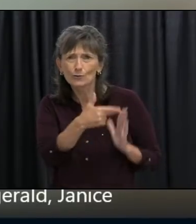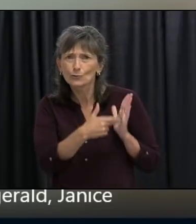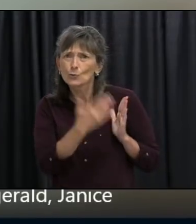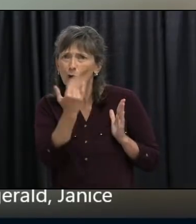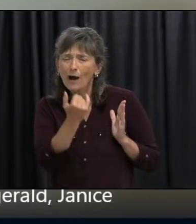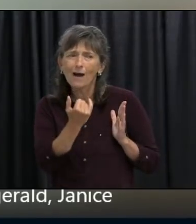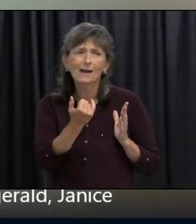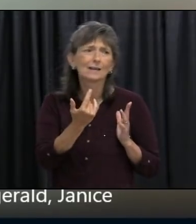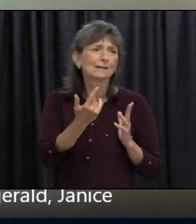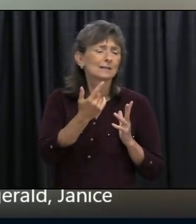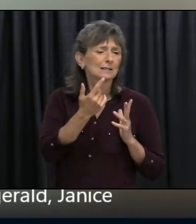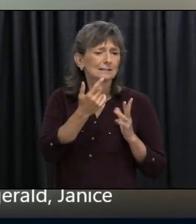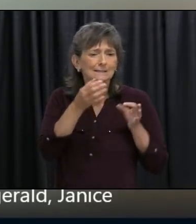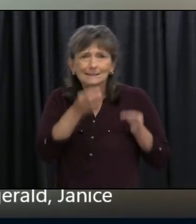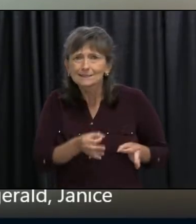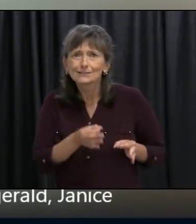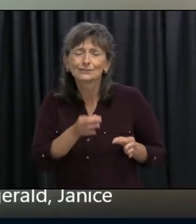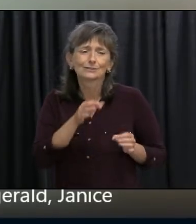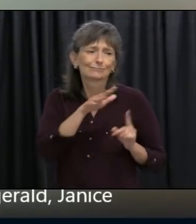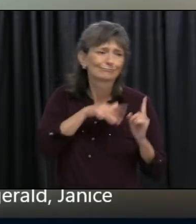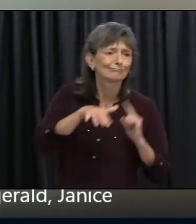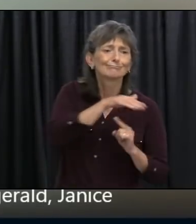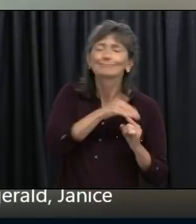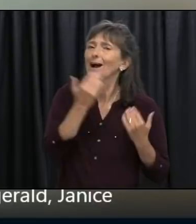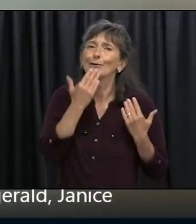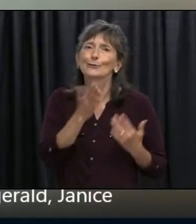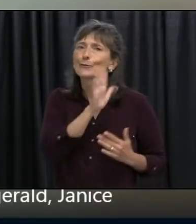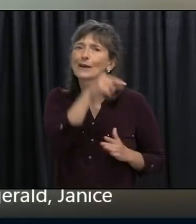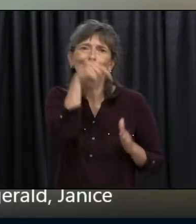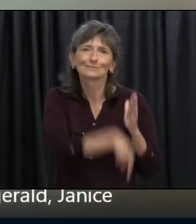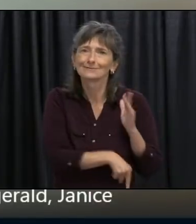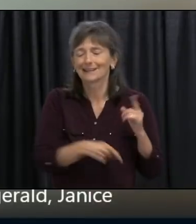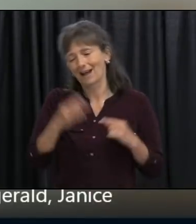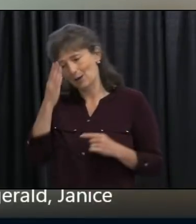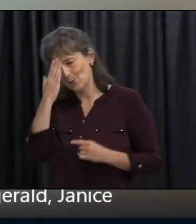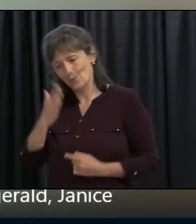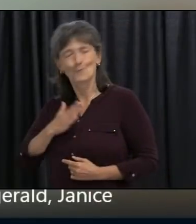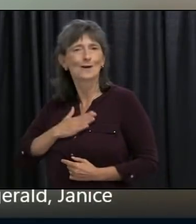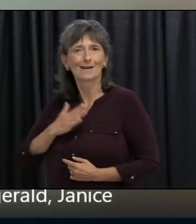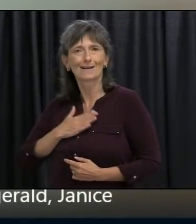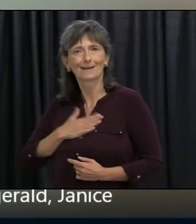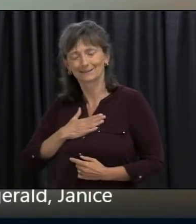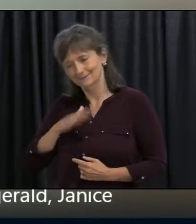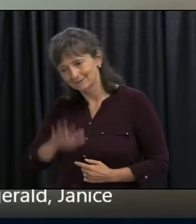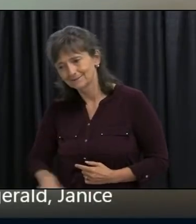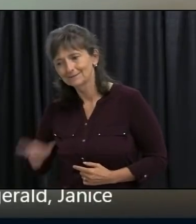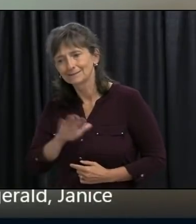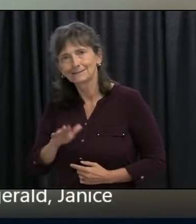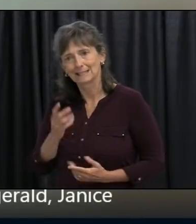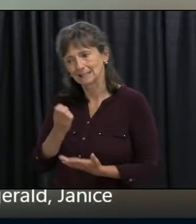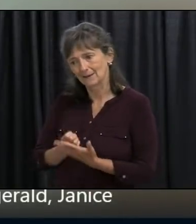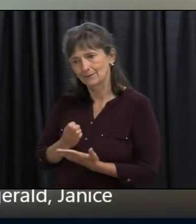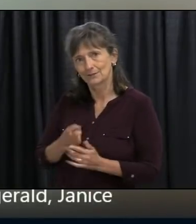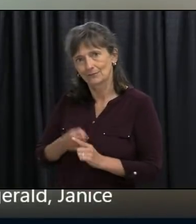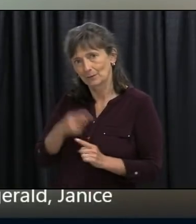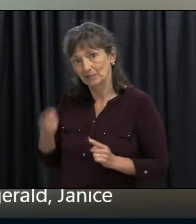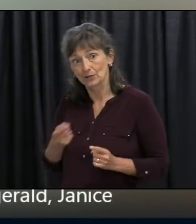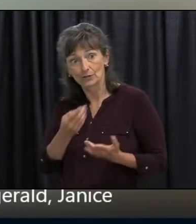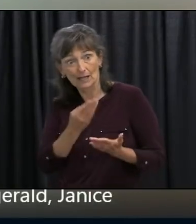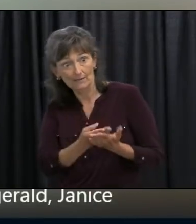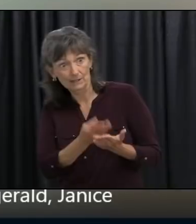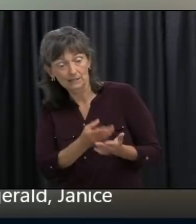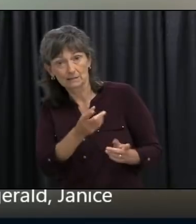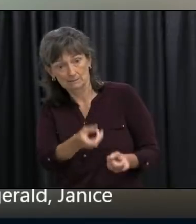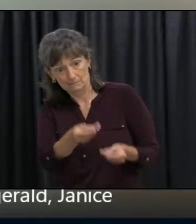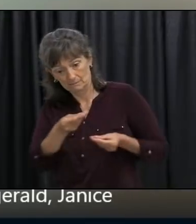are. I can't comment on what their local contexts are. All I can really do is look at ours and take that evidence and apply it to us as